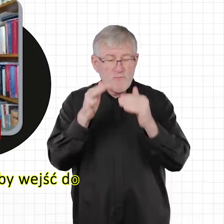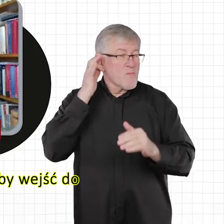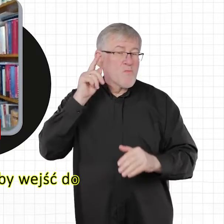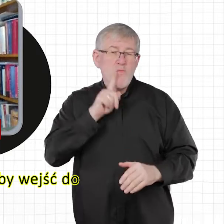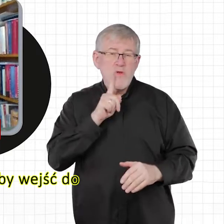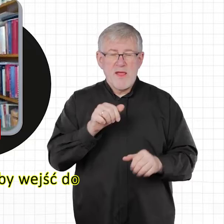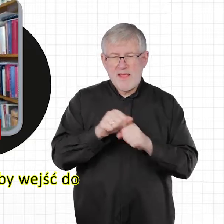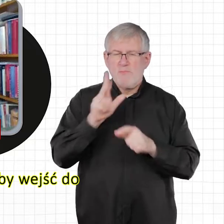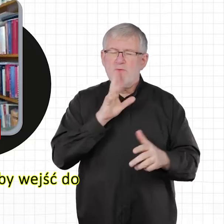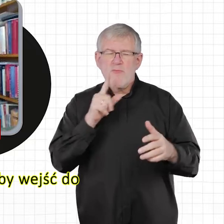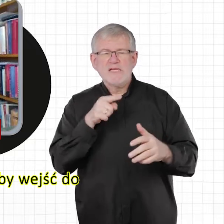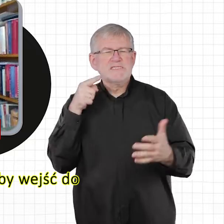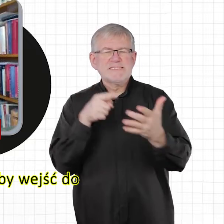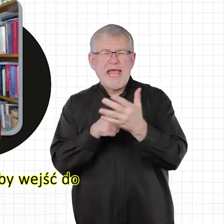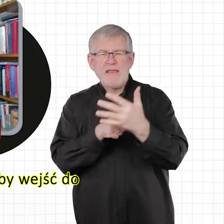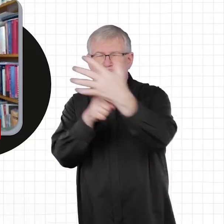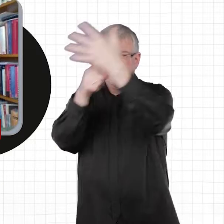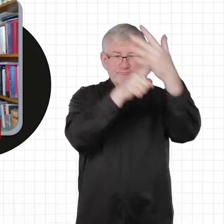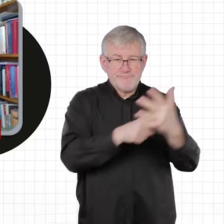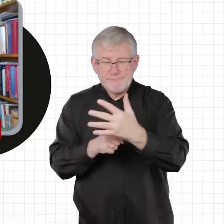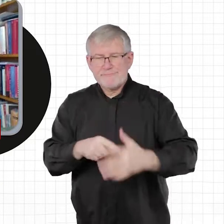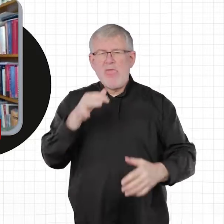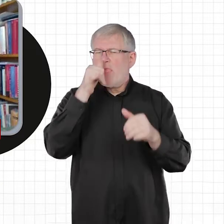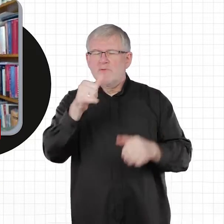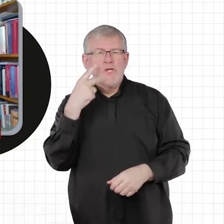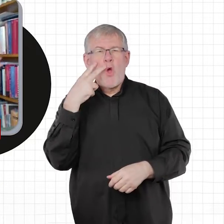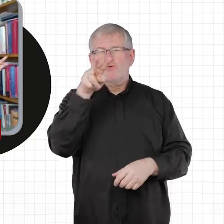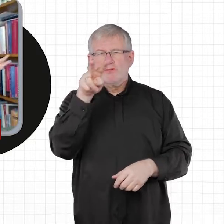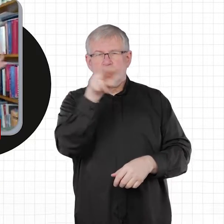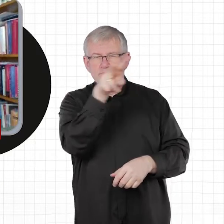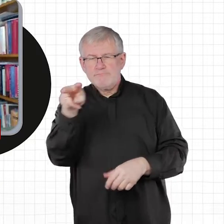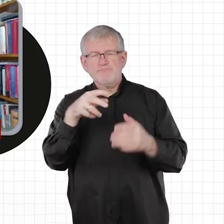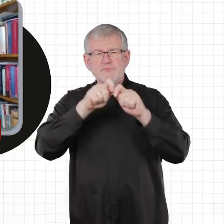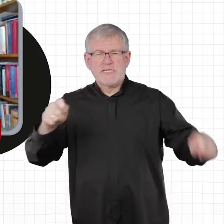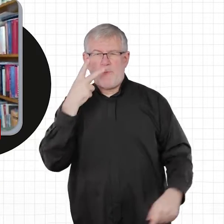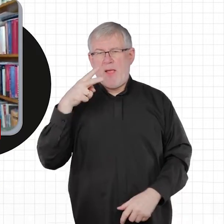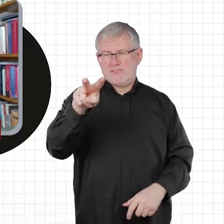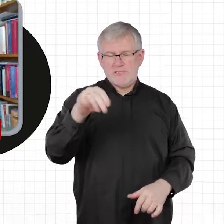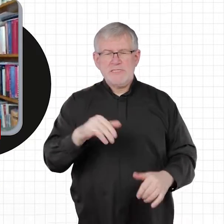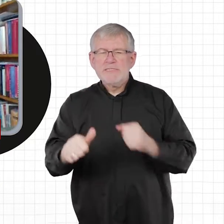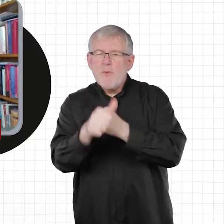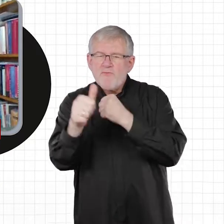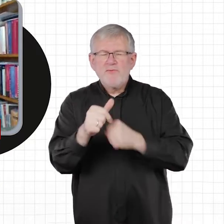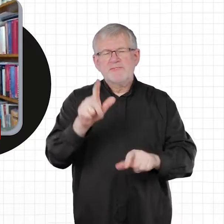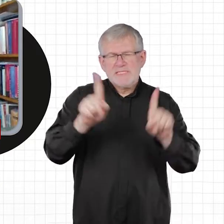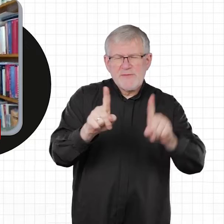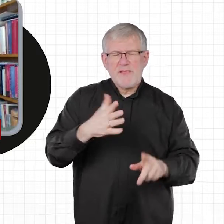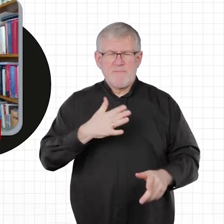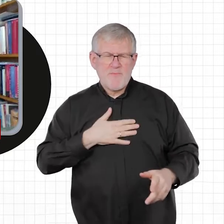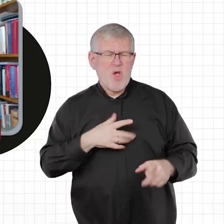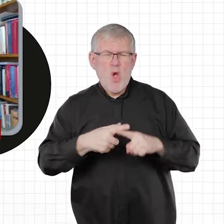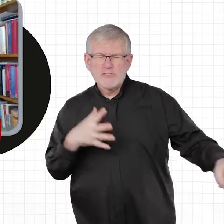society as adults, promoting gender equality and knowing that it will benefit all genders.